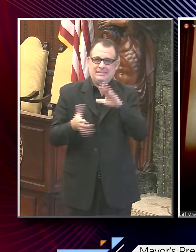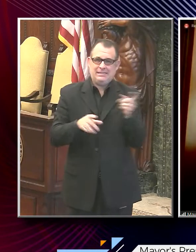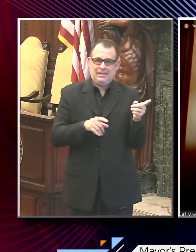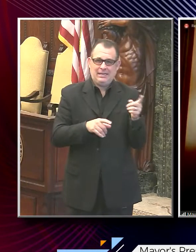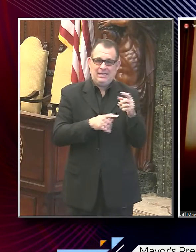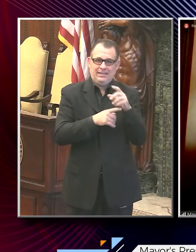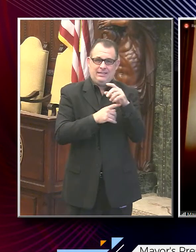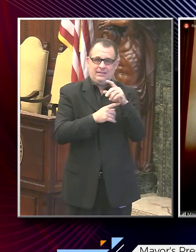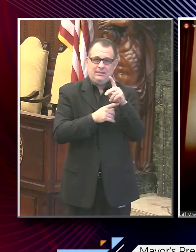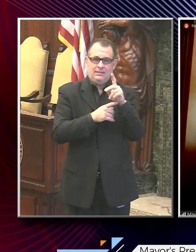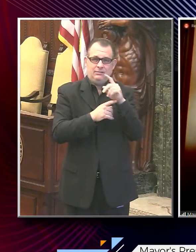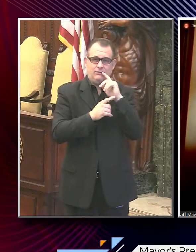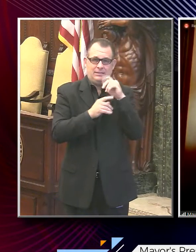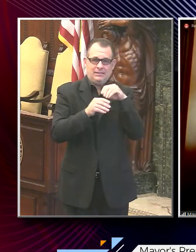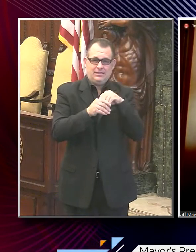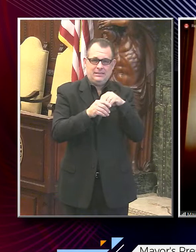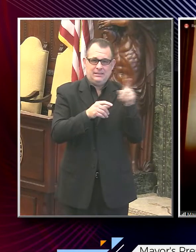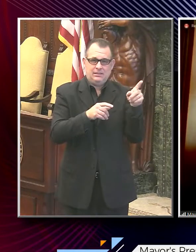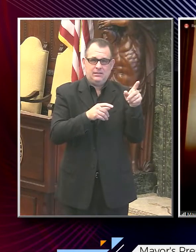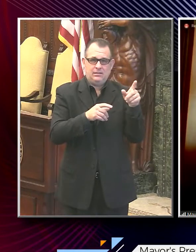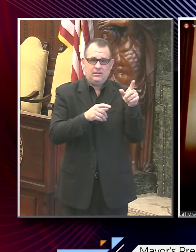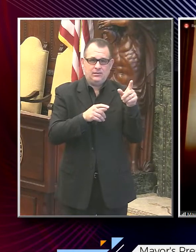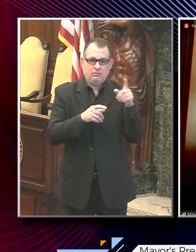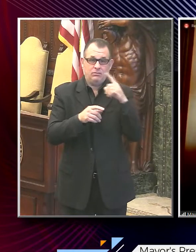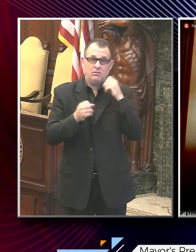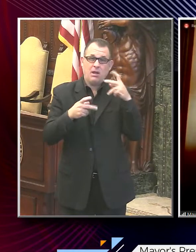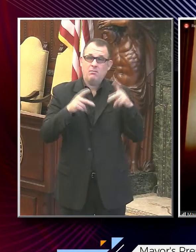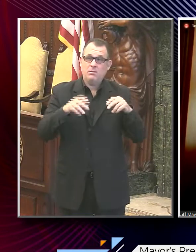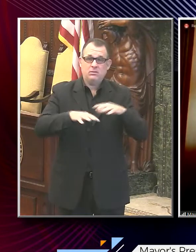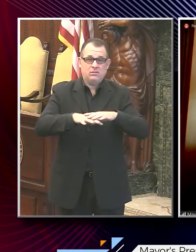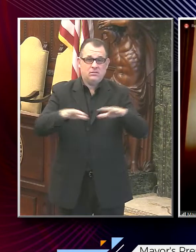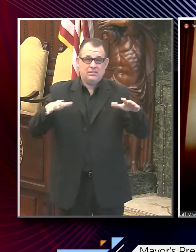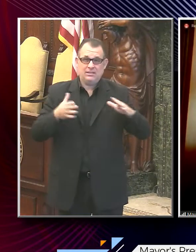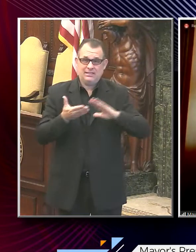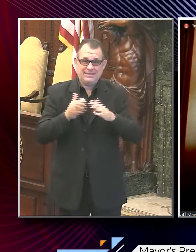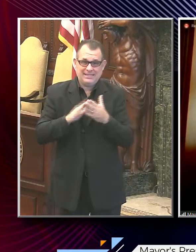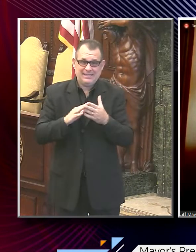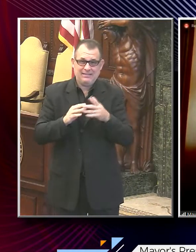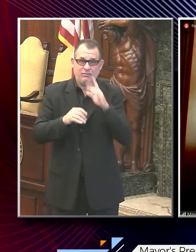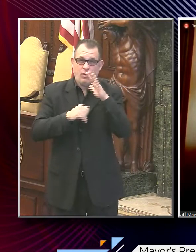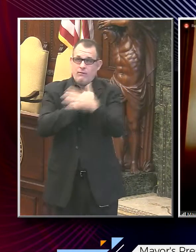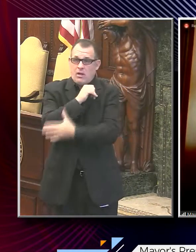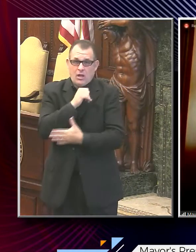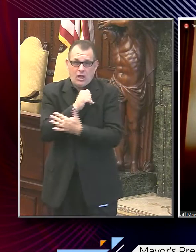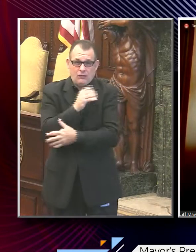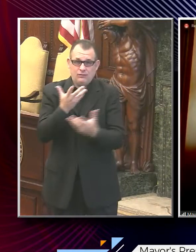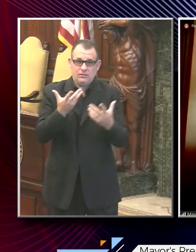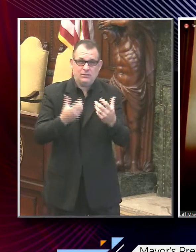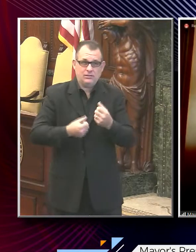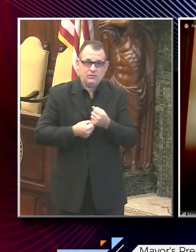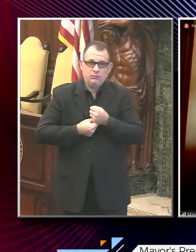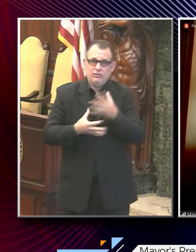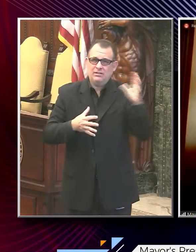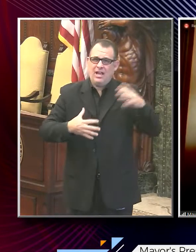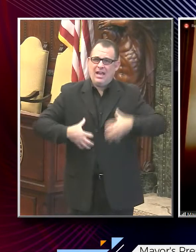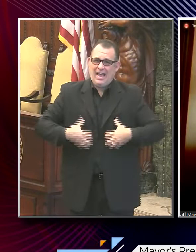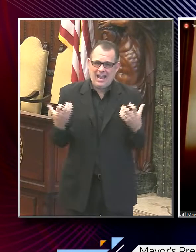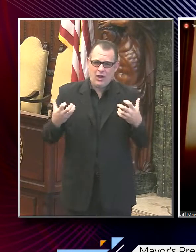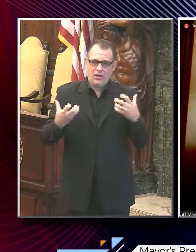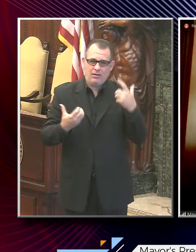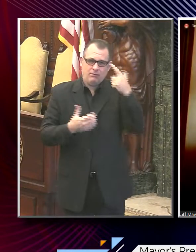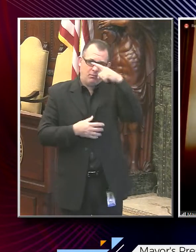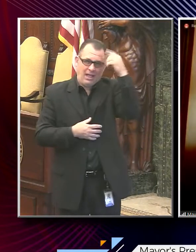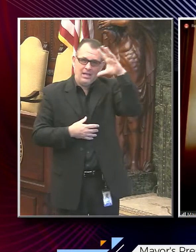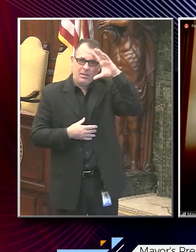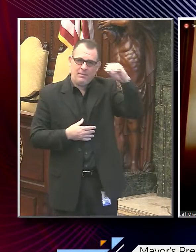and I join with the countless others across our city and nation to express our outrage as another unarmed Black man has been gunned